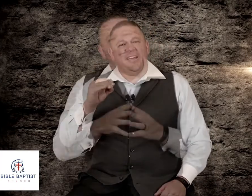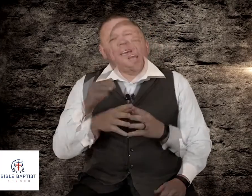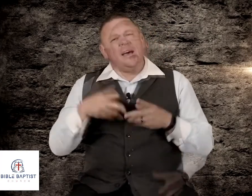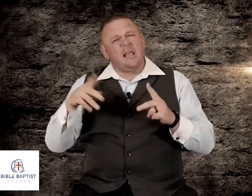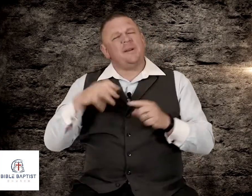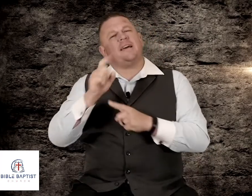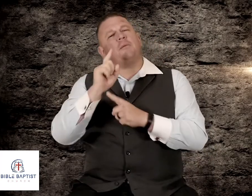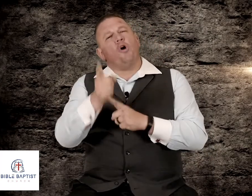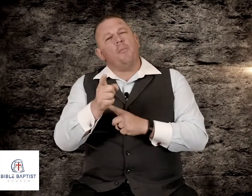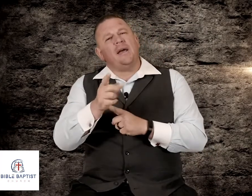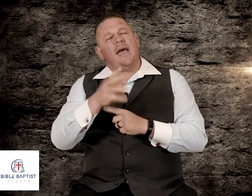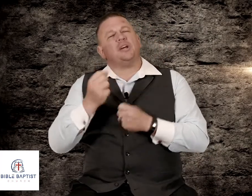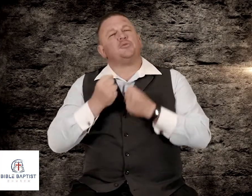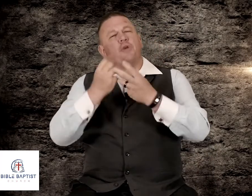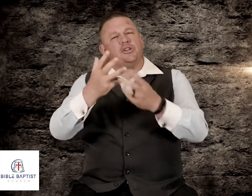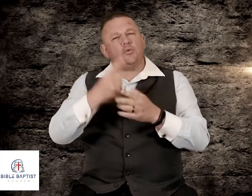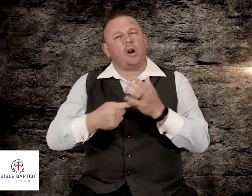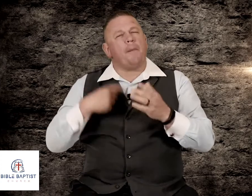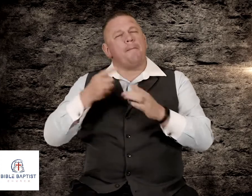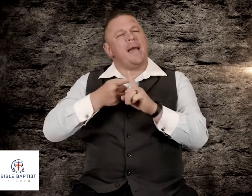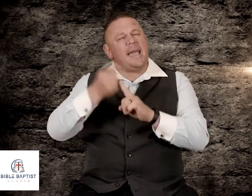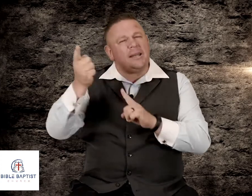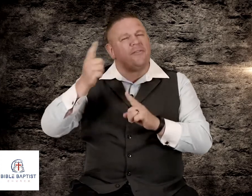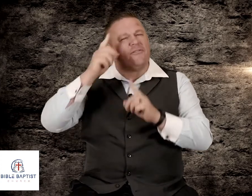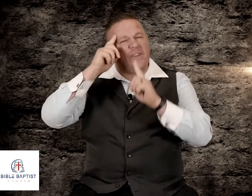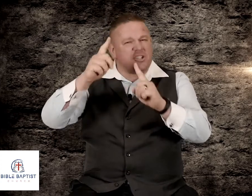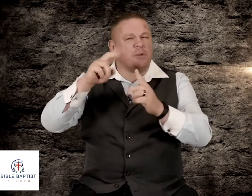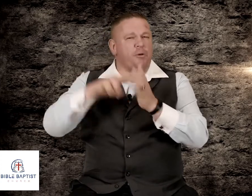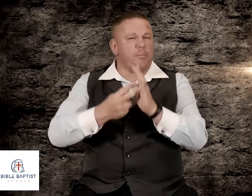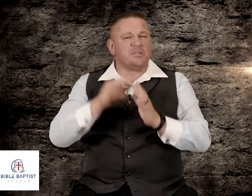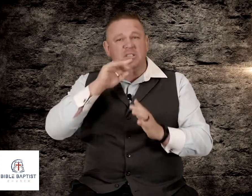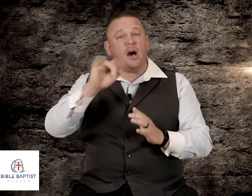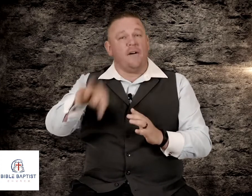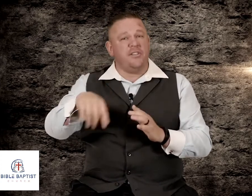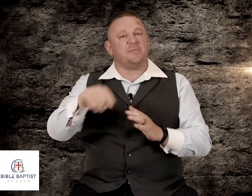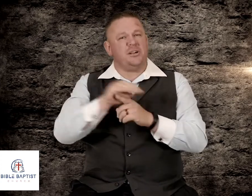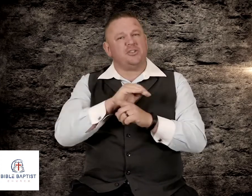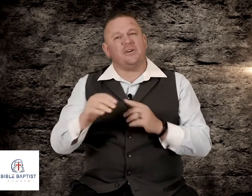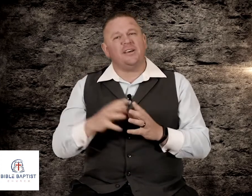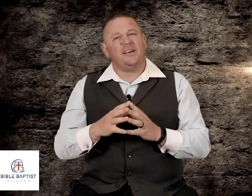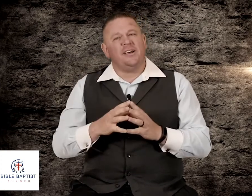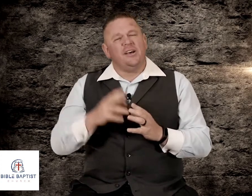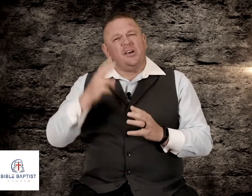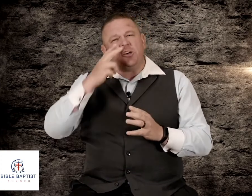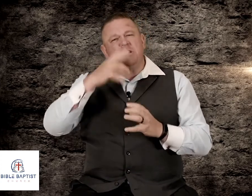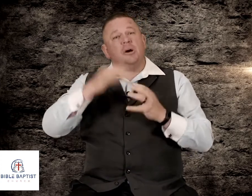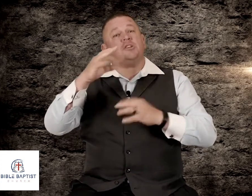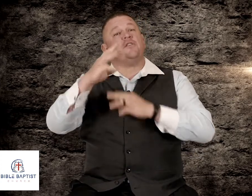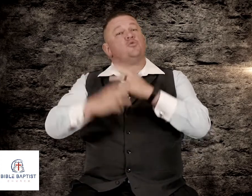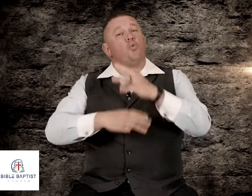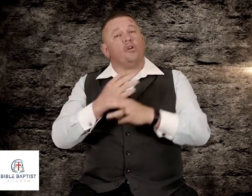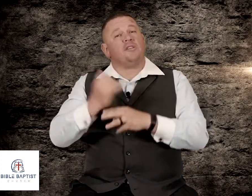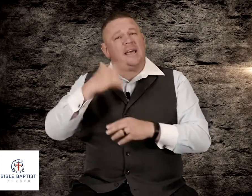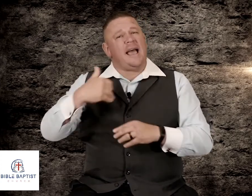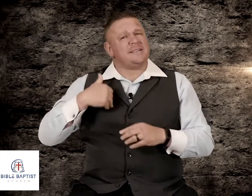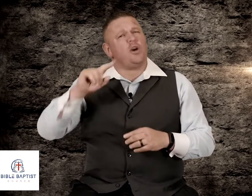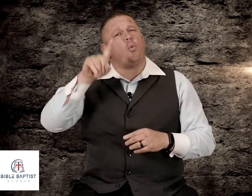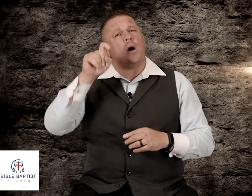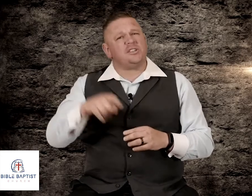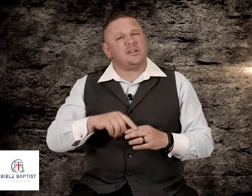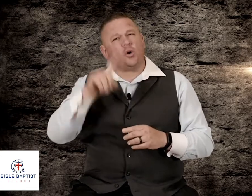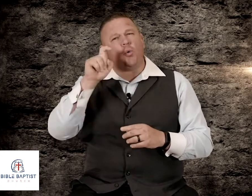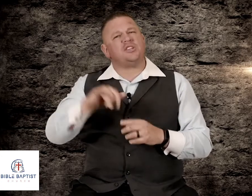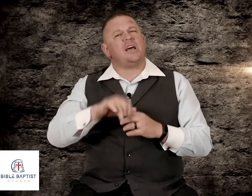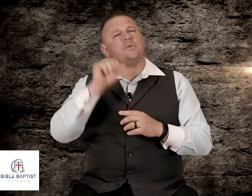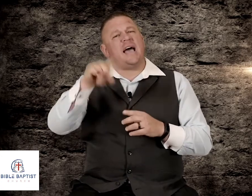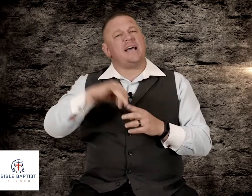Missouri. I'm going to take a moment and express to you what our main vision and purpose is of this ministry. You see, much of this world today has a